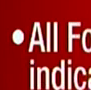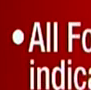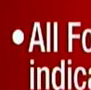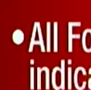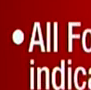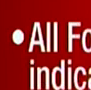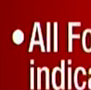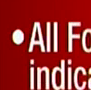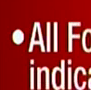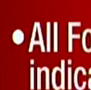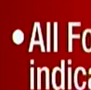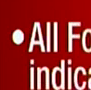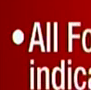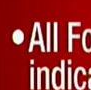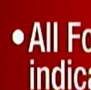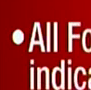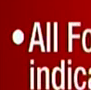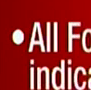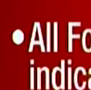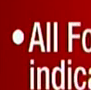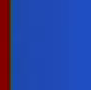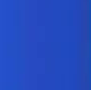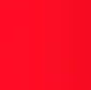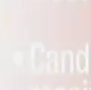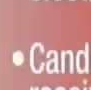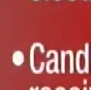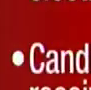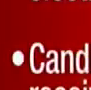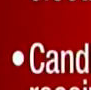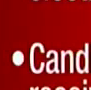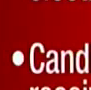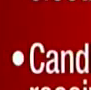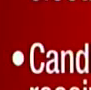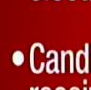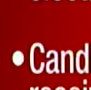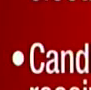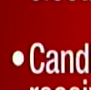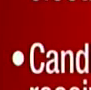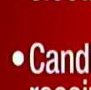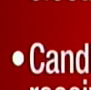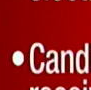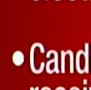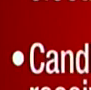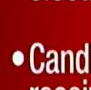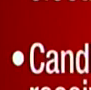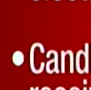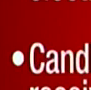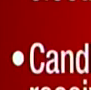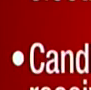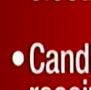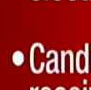perhaps you could speak to this issue. If IBC goes on the same way that it did before